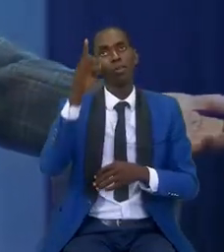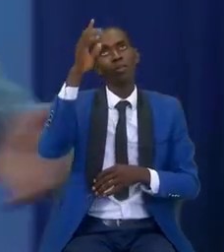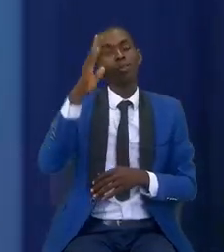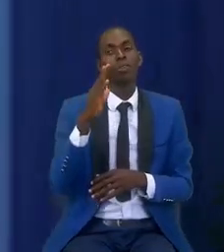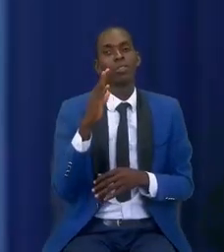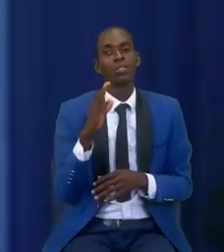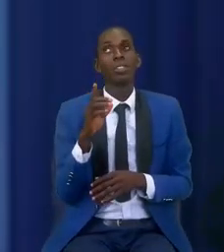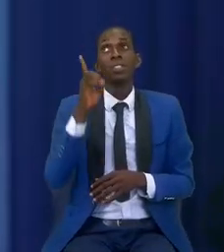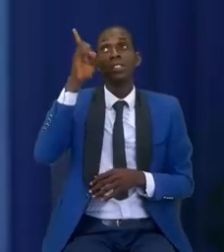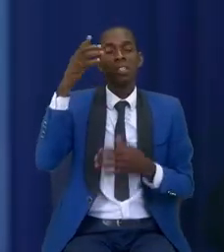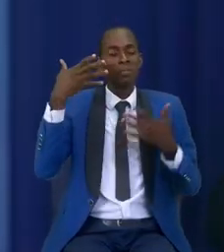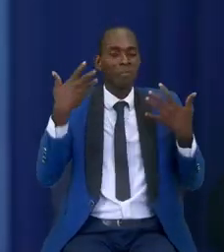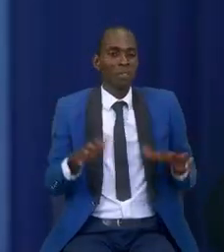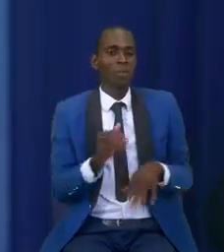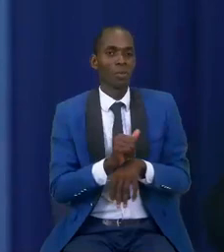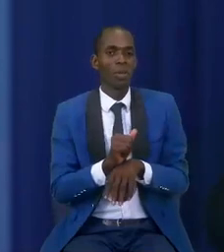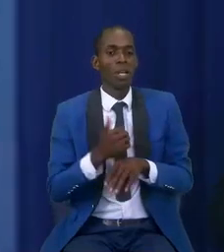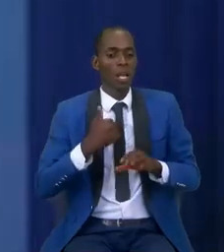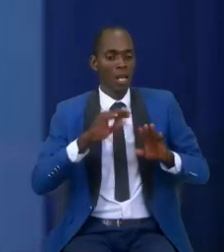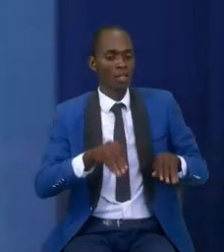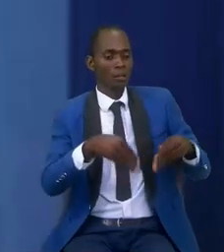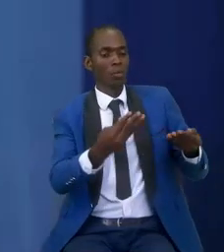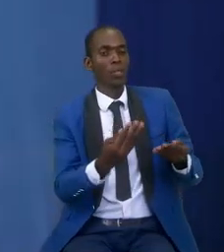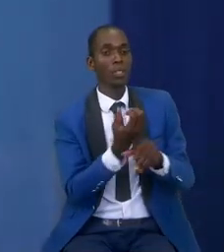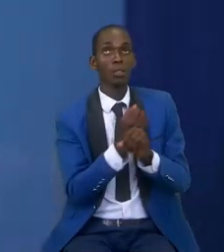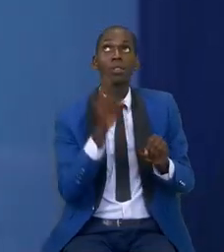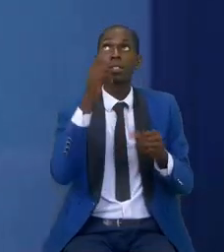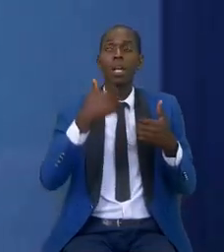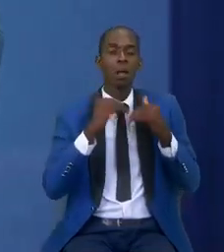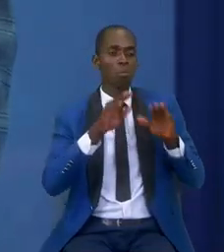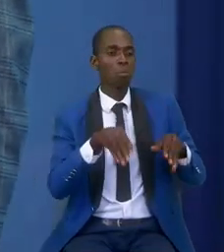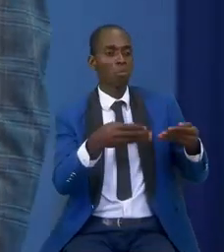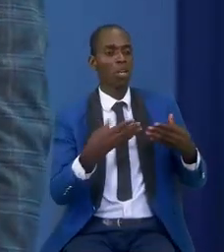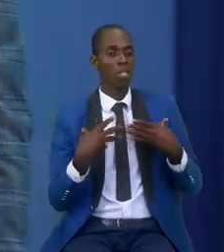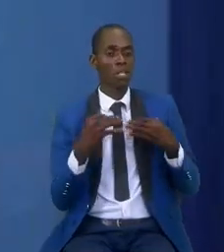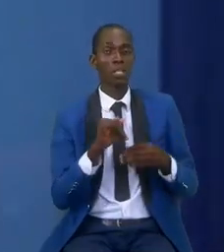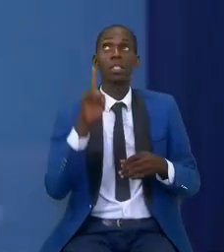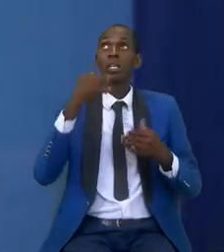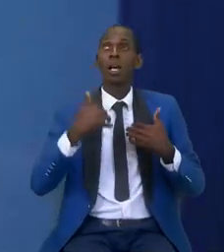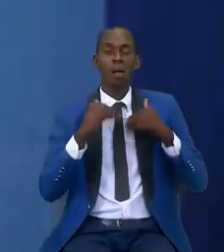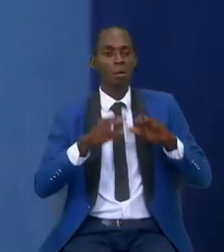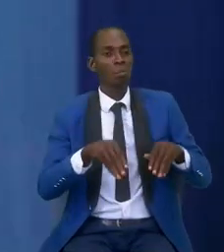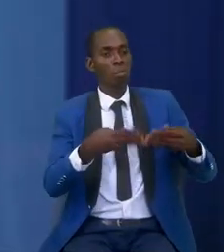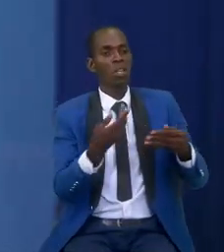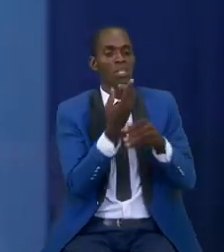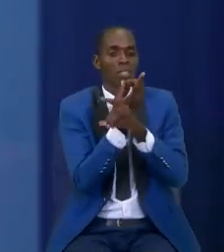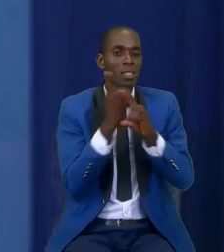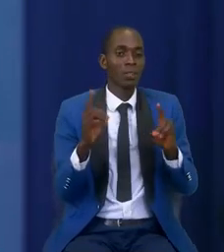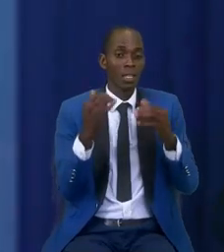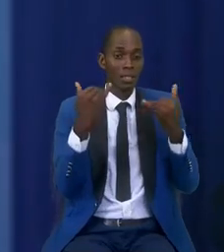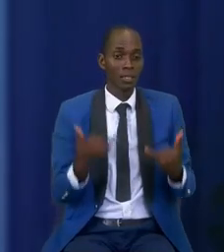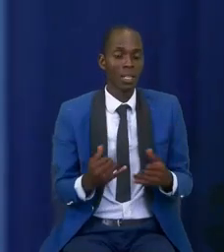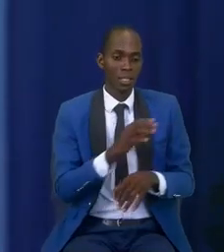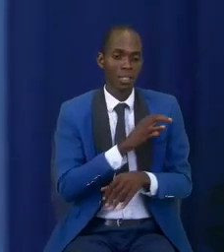provided the healing is provided the deliverance and now he sat down to watch the results of